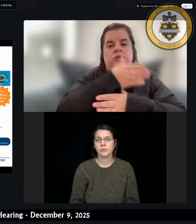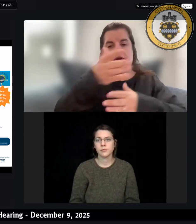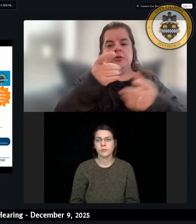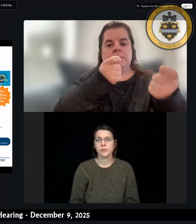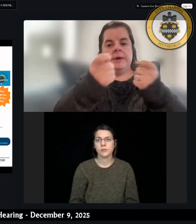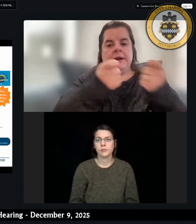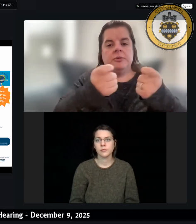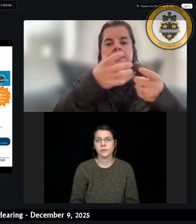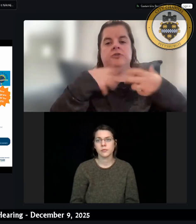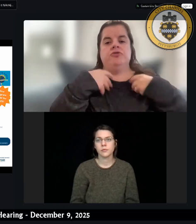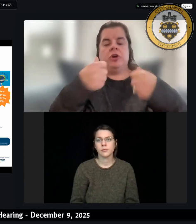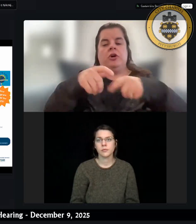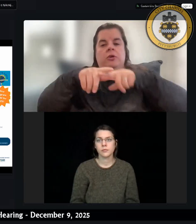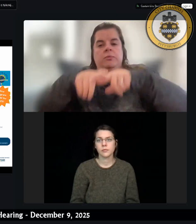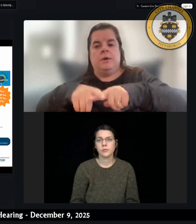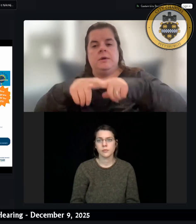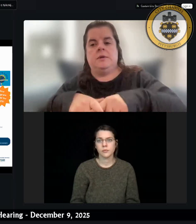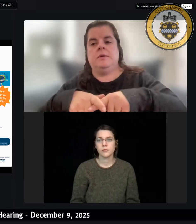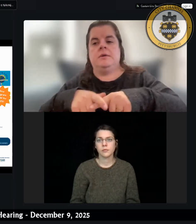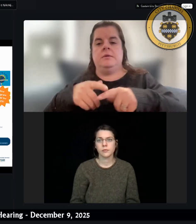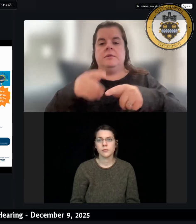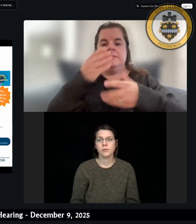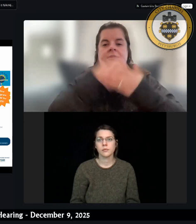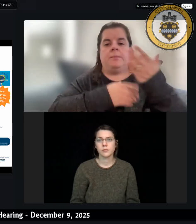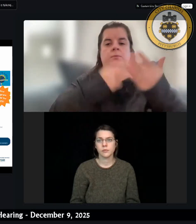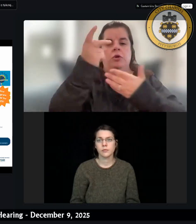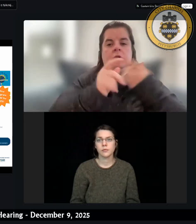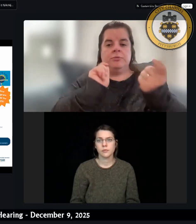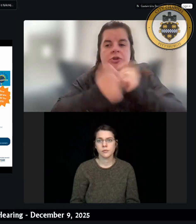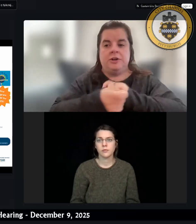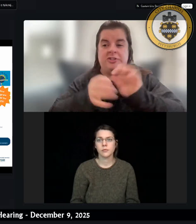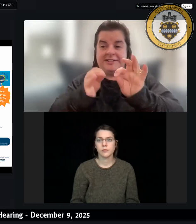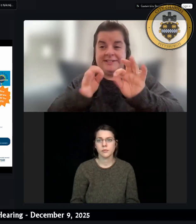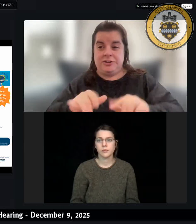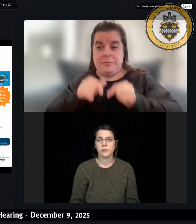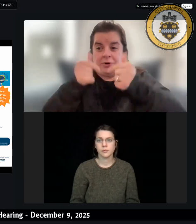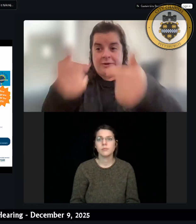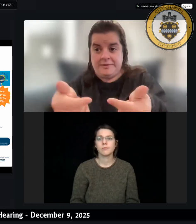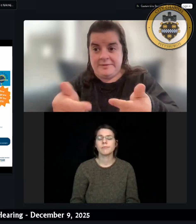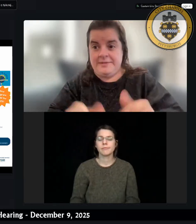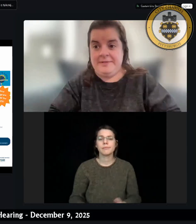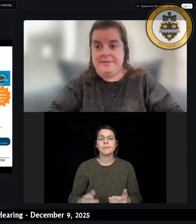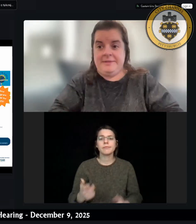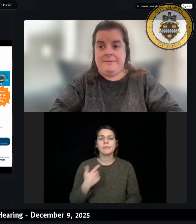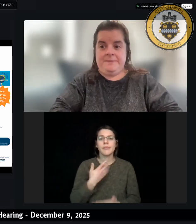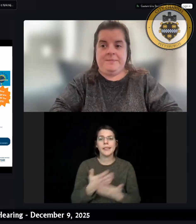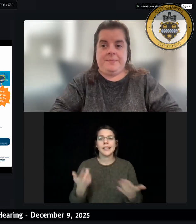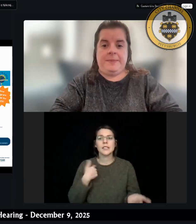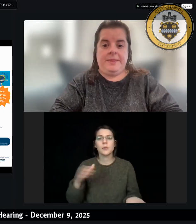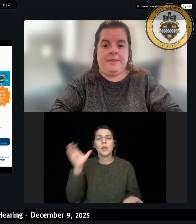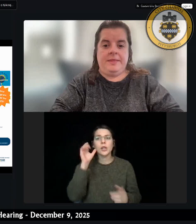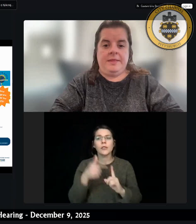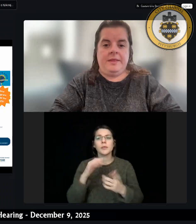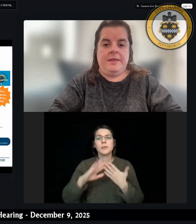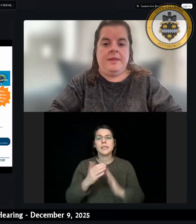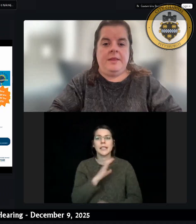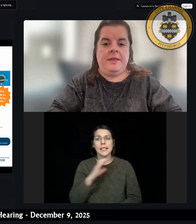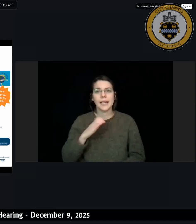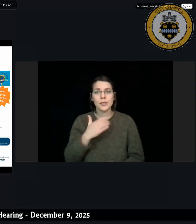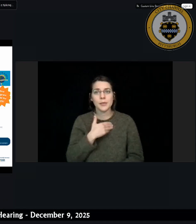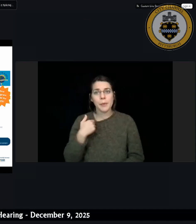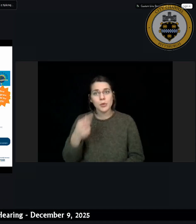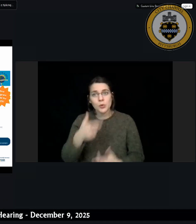It also made some programmatic changes, things that we had heard from city council members that you all were interested in seeing. We also